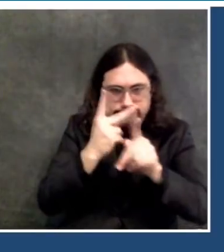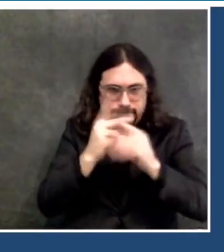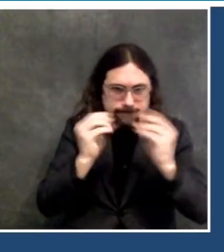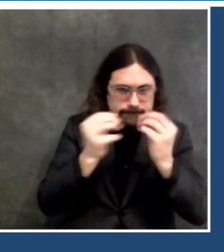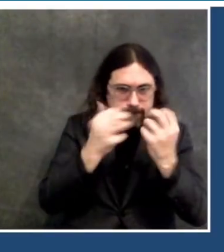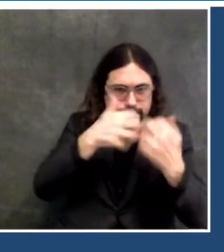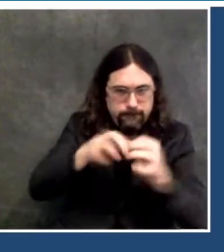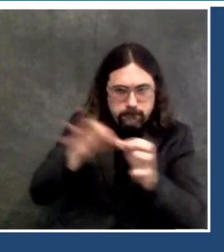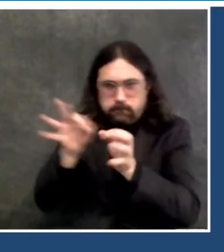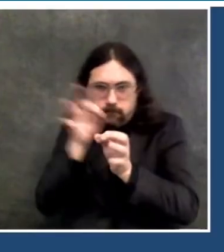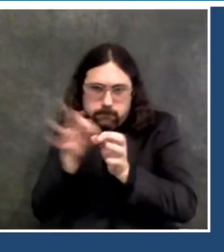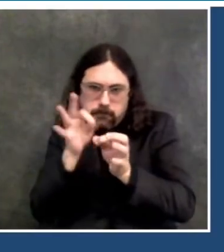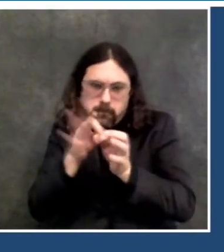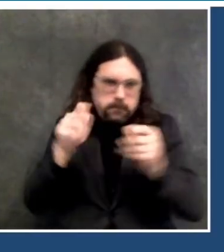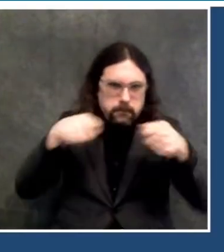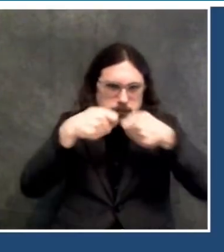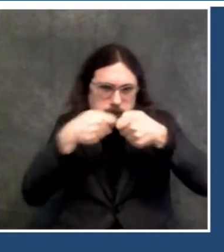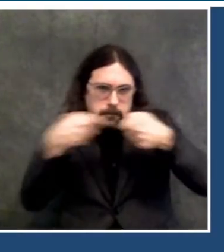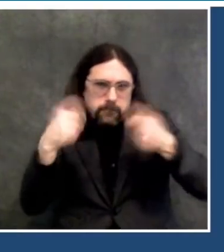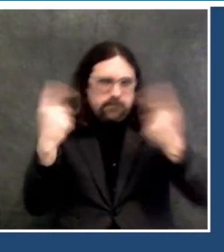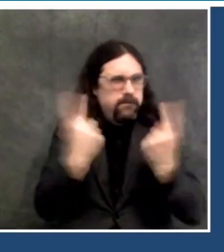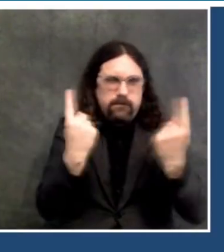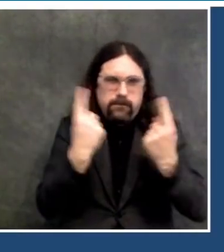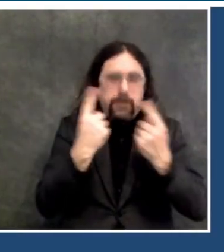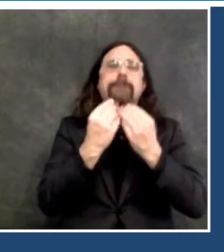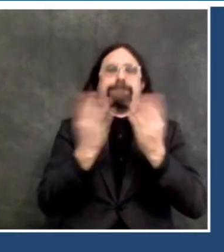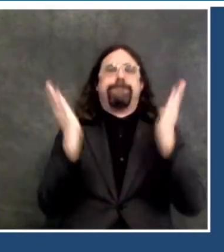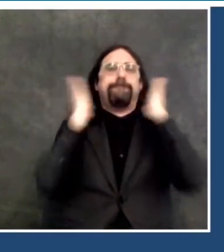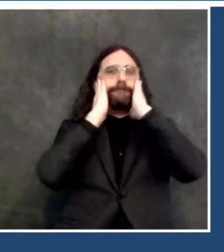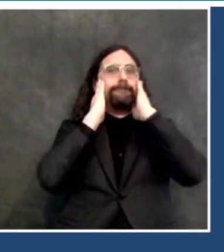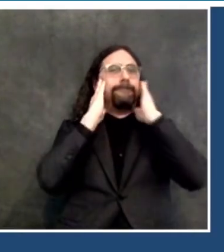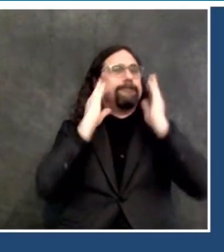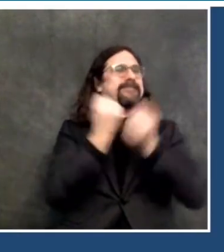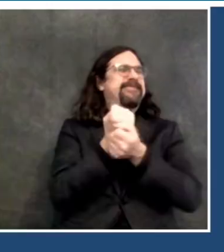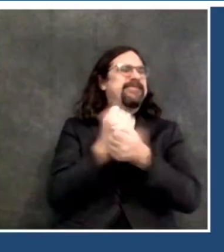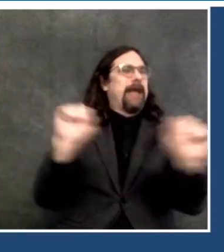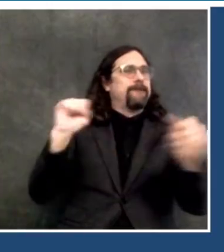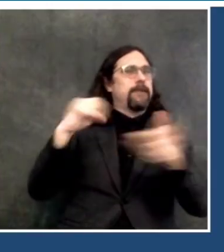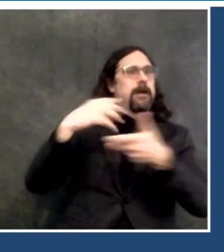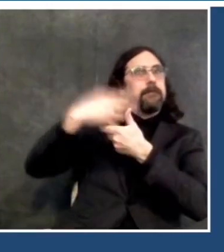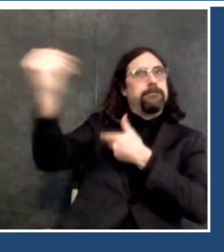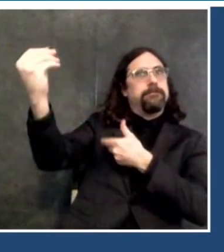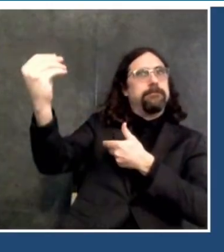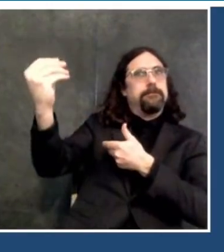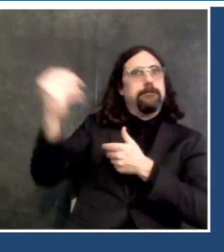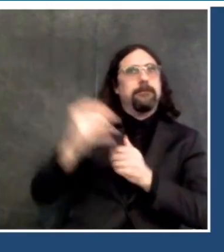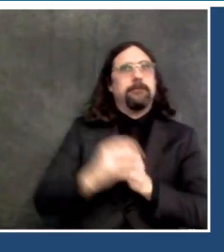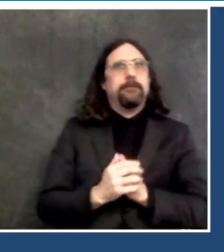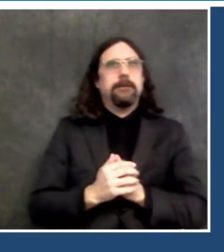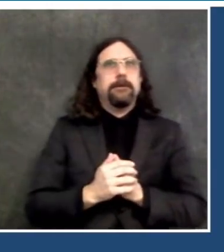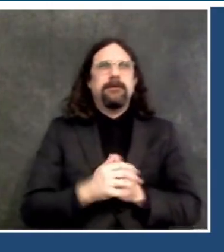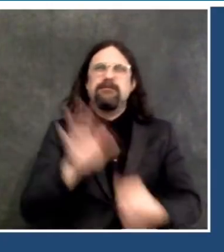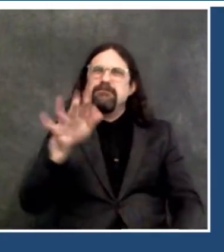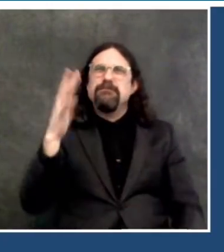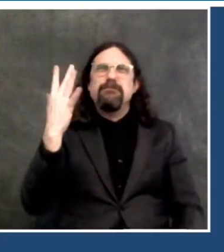confusing. The reason for this guidance is because the studies are showing that some asymptomatic